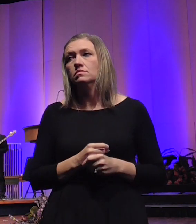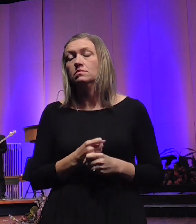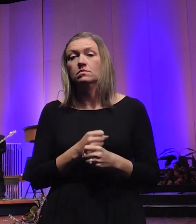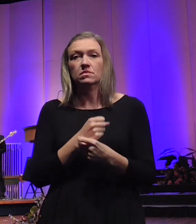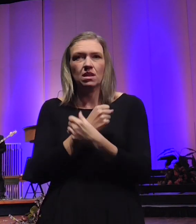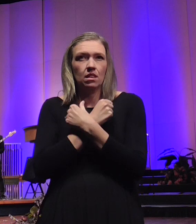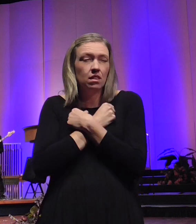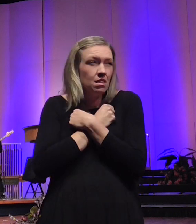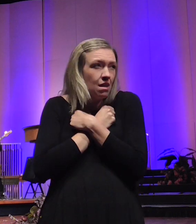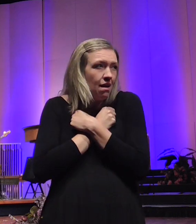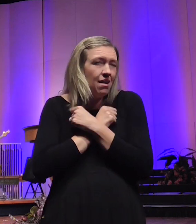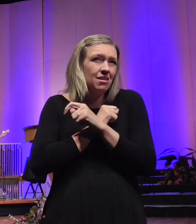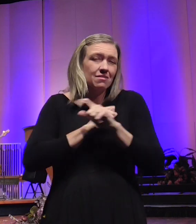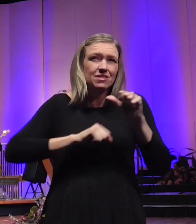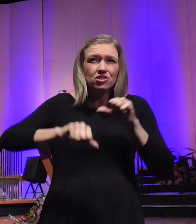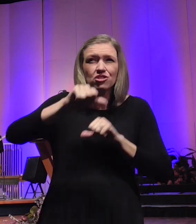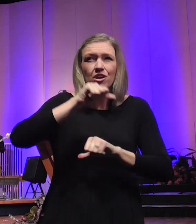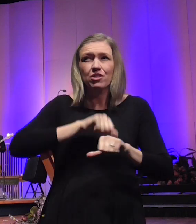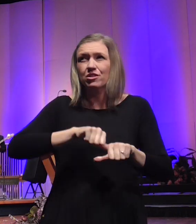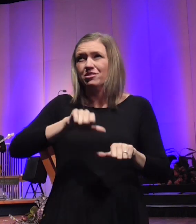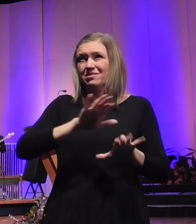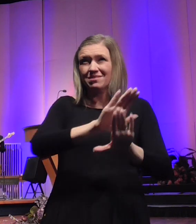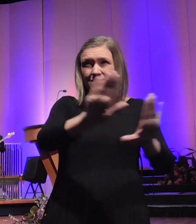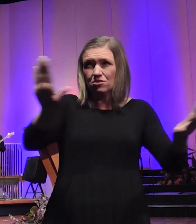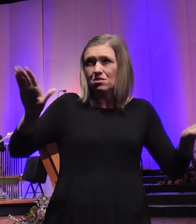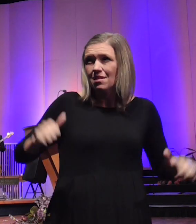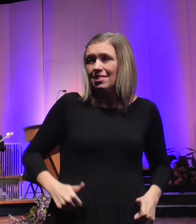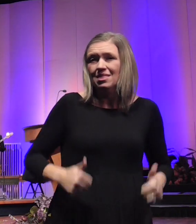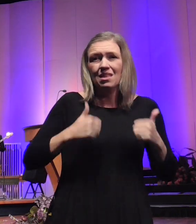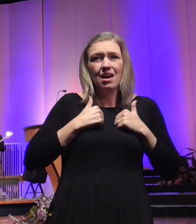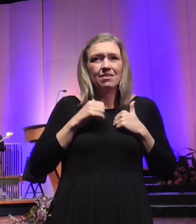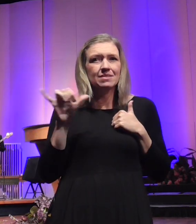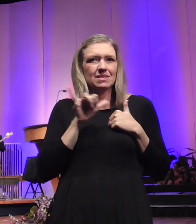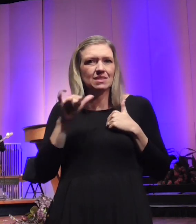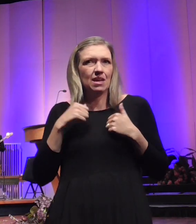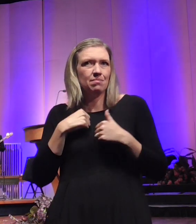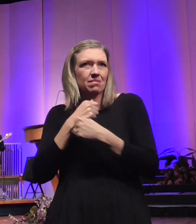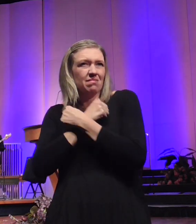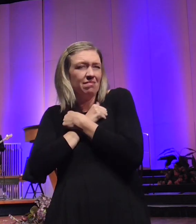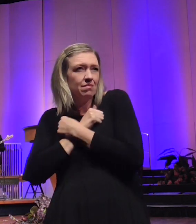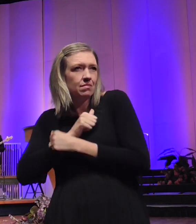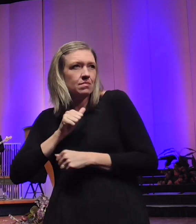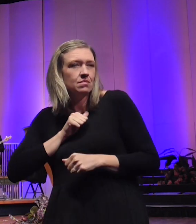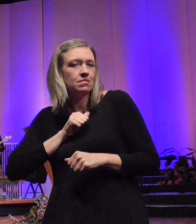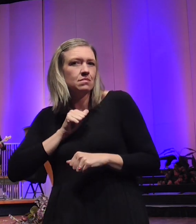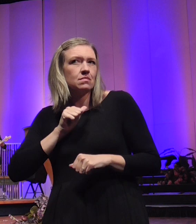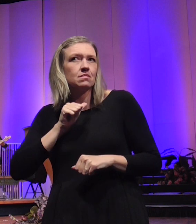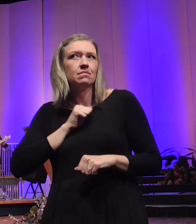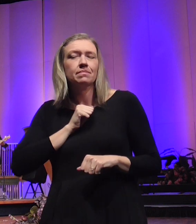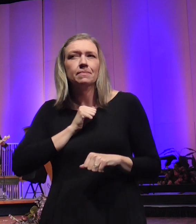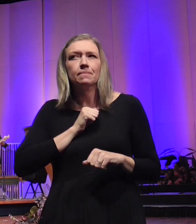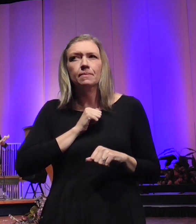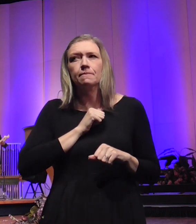and love each other's lives as we would do our own.